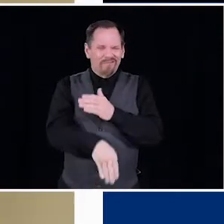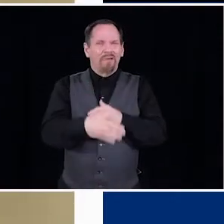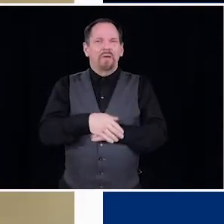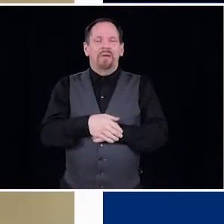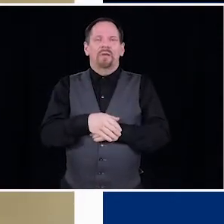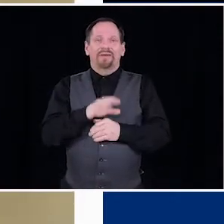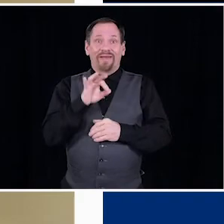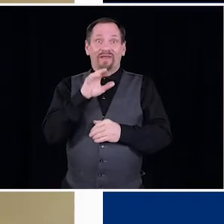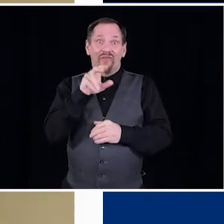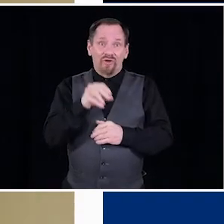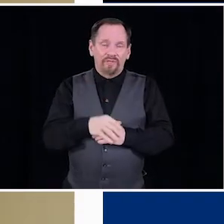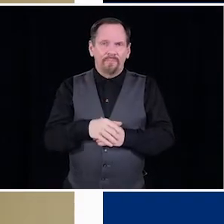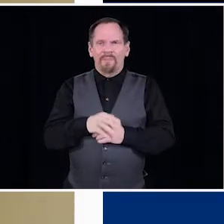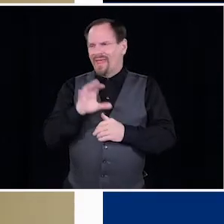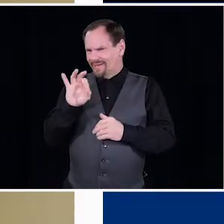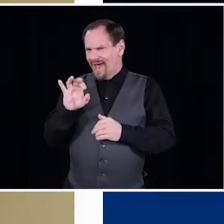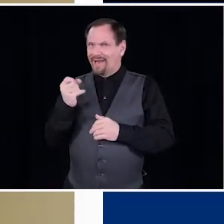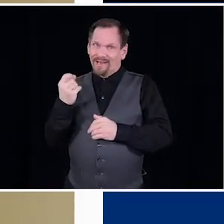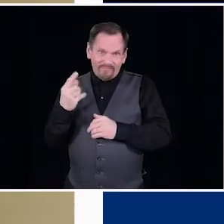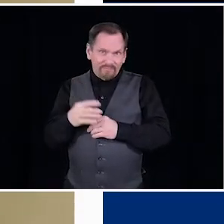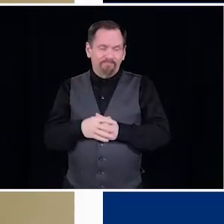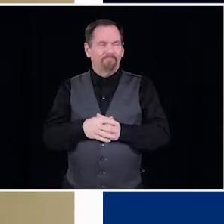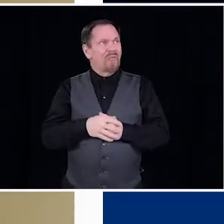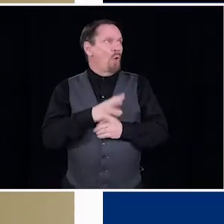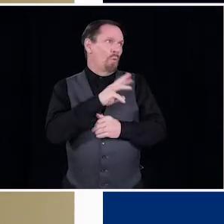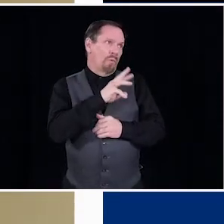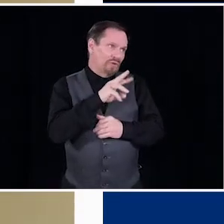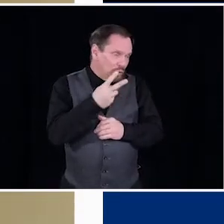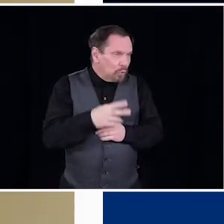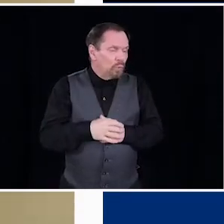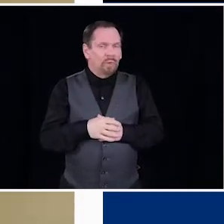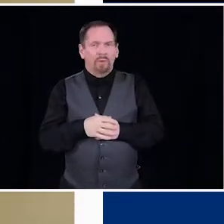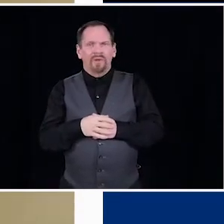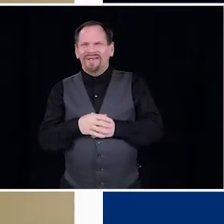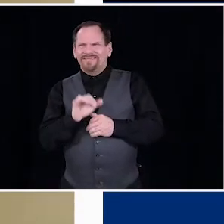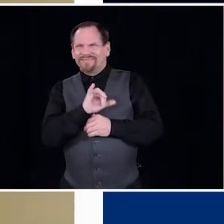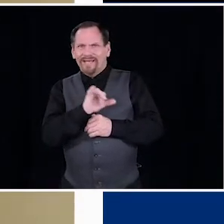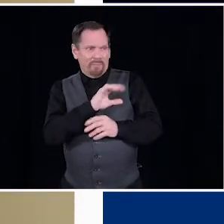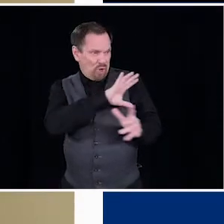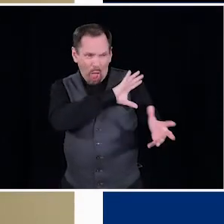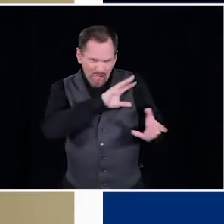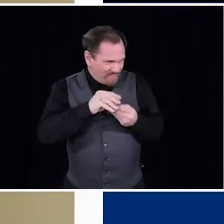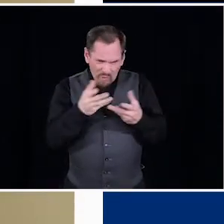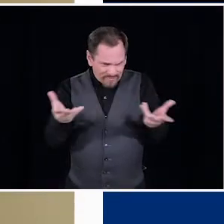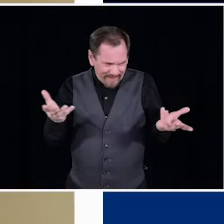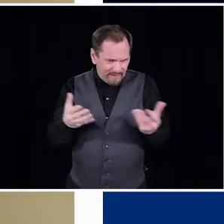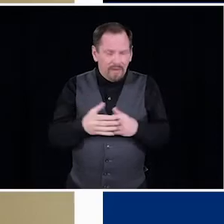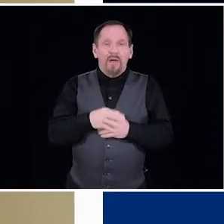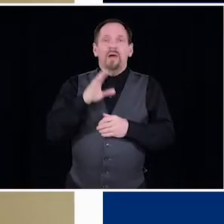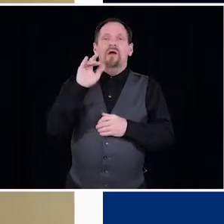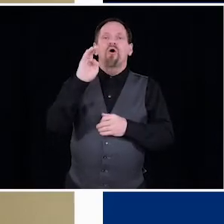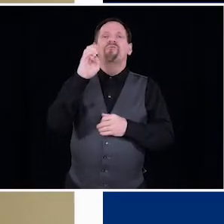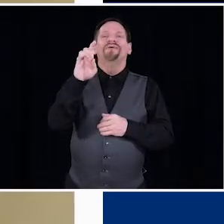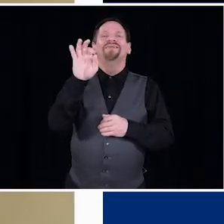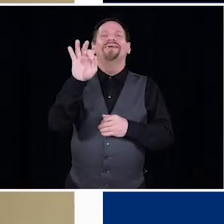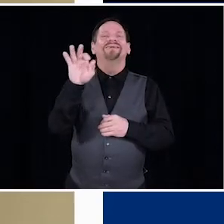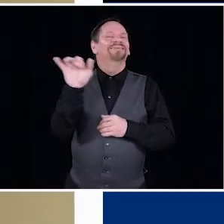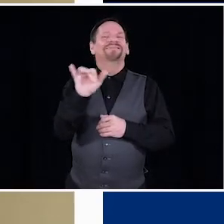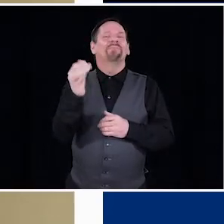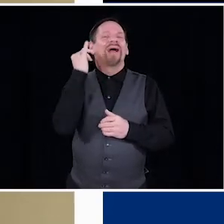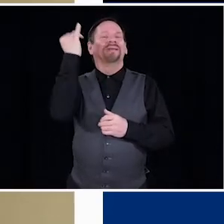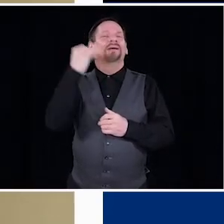the COVID-19 pandemic is accelerating the pace of change. The only thing we know for certain is that the world